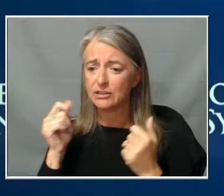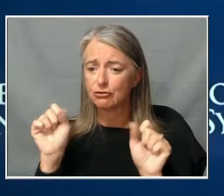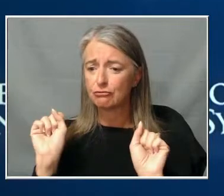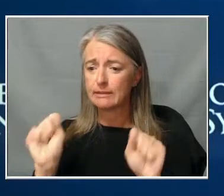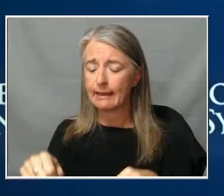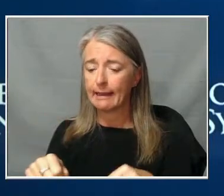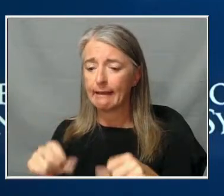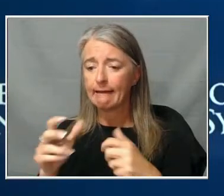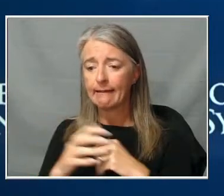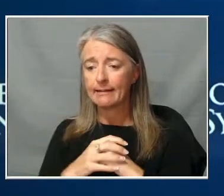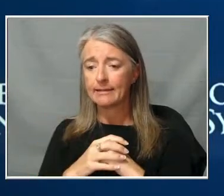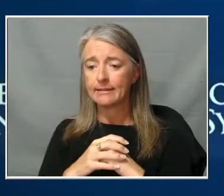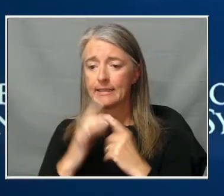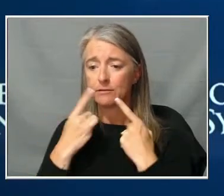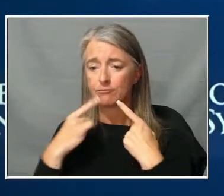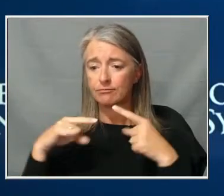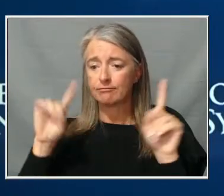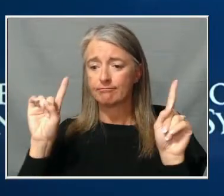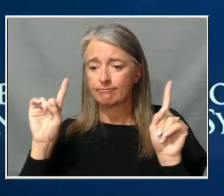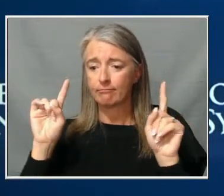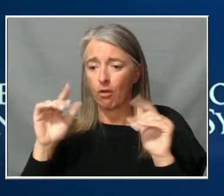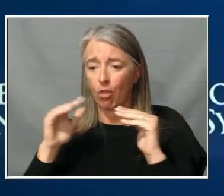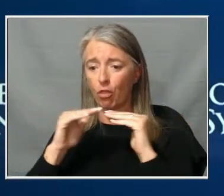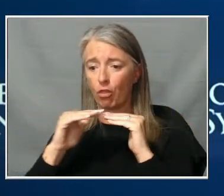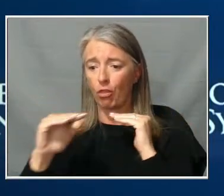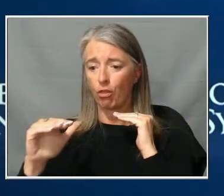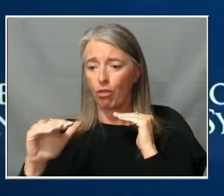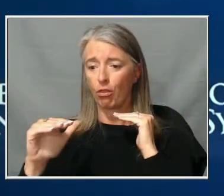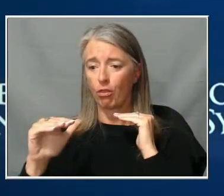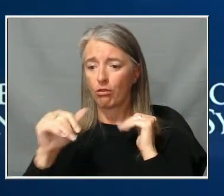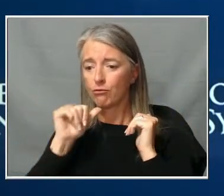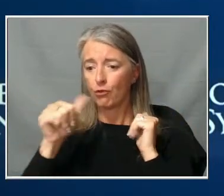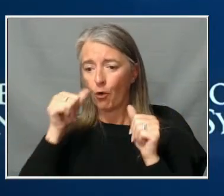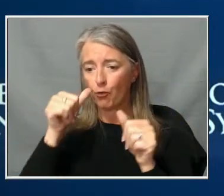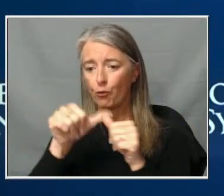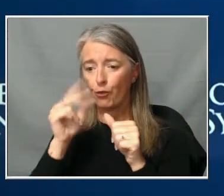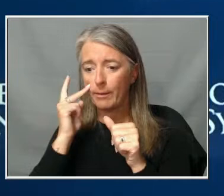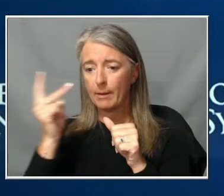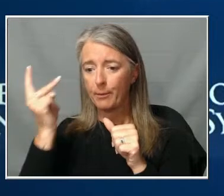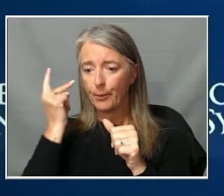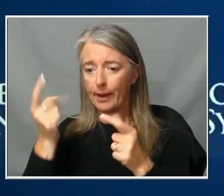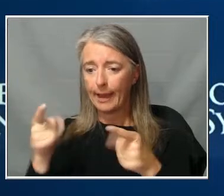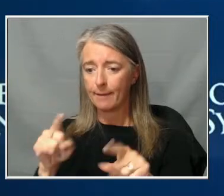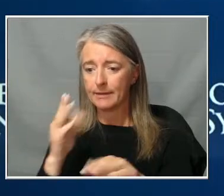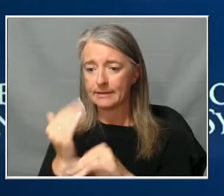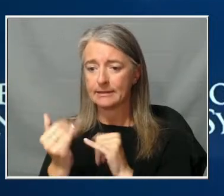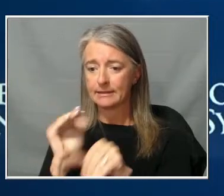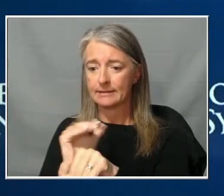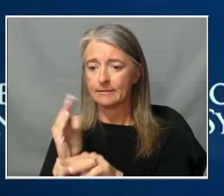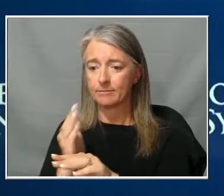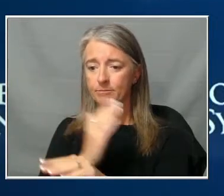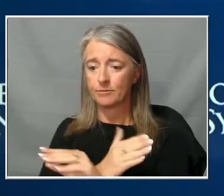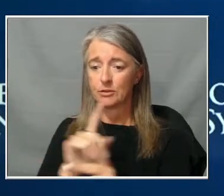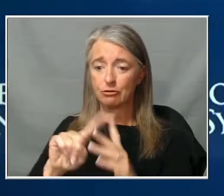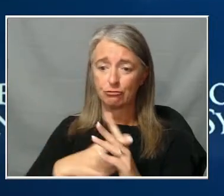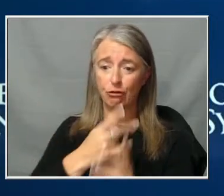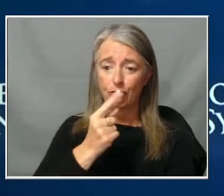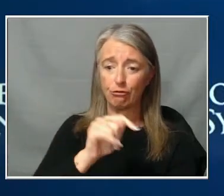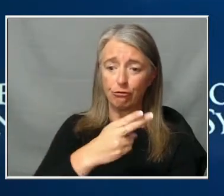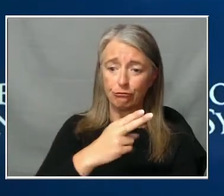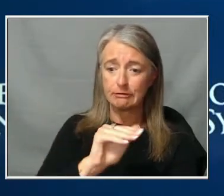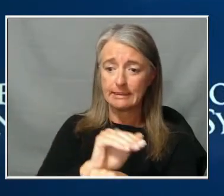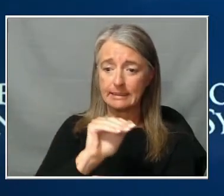to, achieve a state where you don't remember what happened the night before. And people start on Thursday nights and